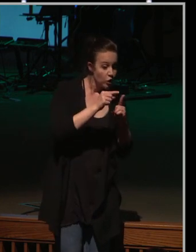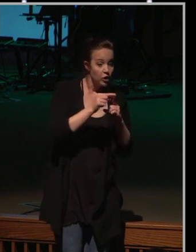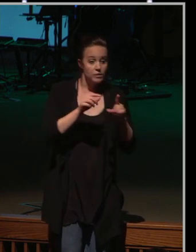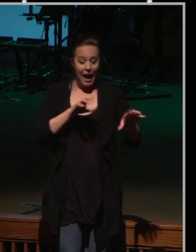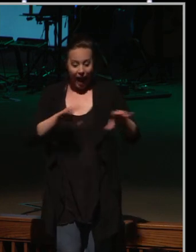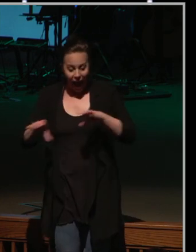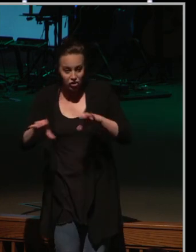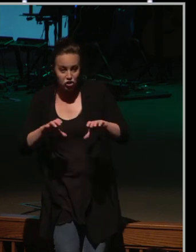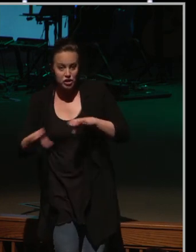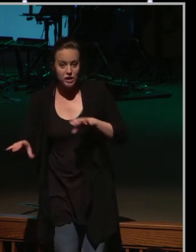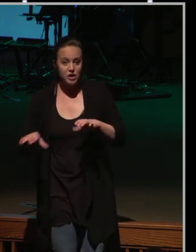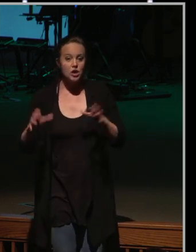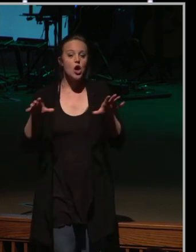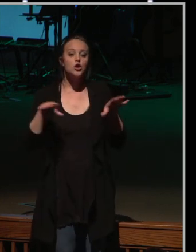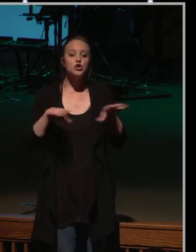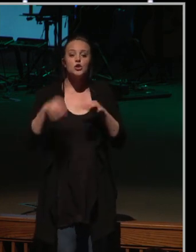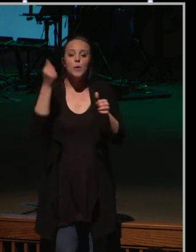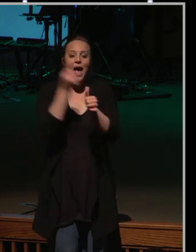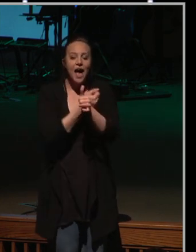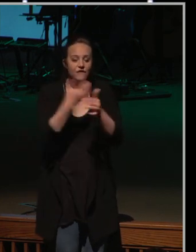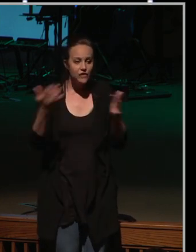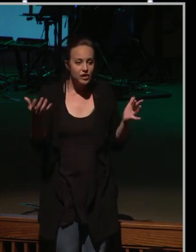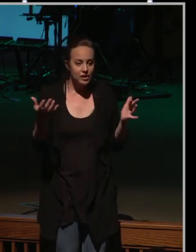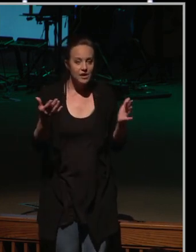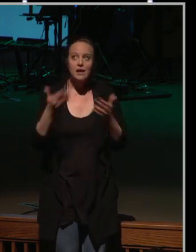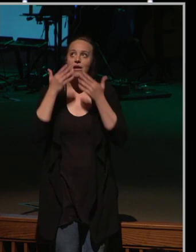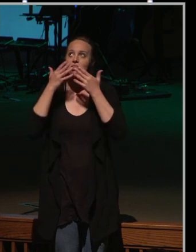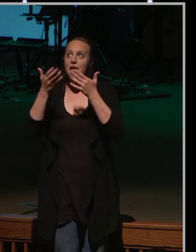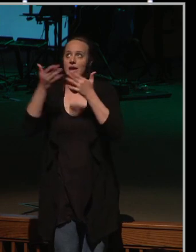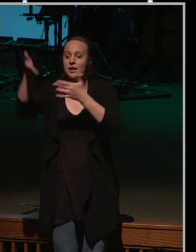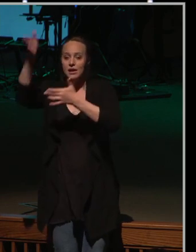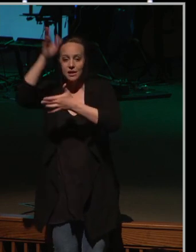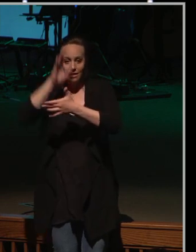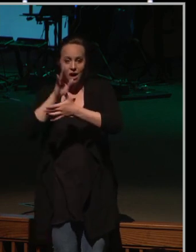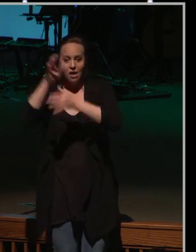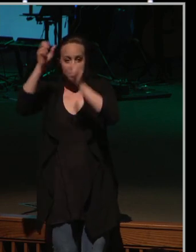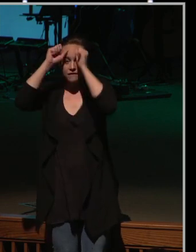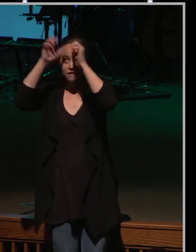do everything in the name of the Lord Jesus, giving thanks to God the Father through him.